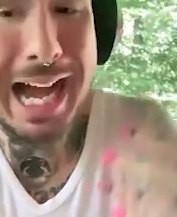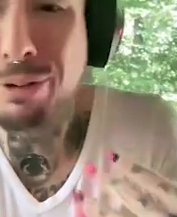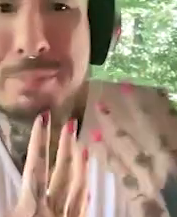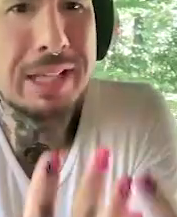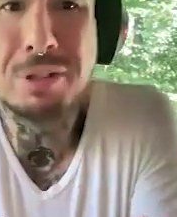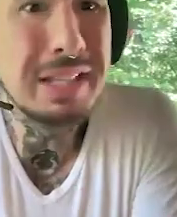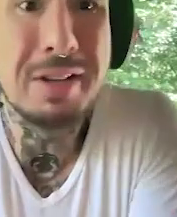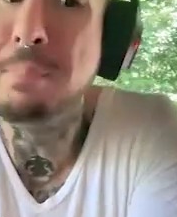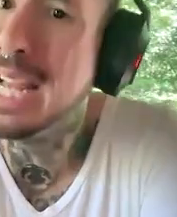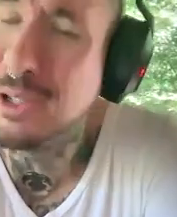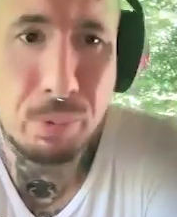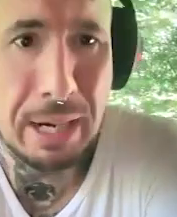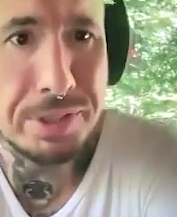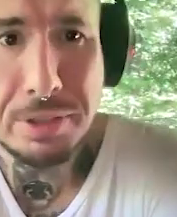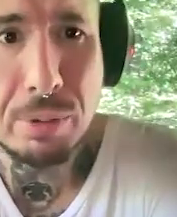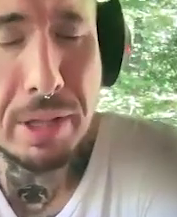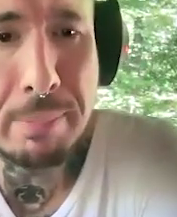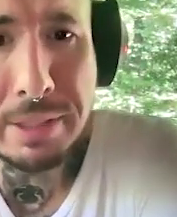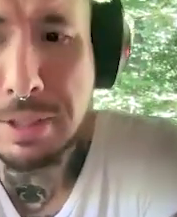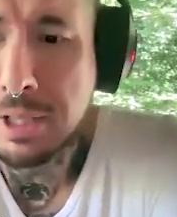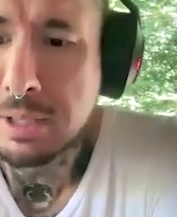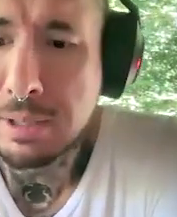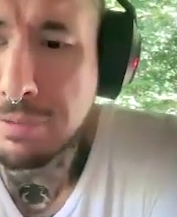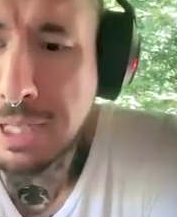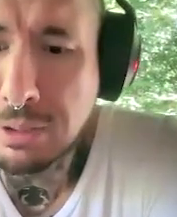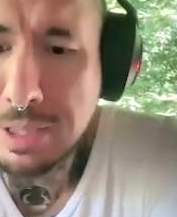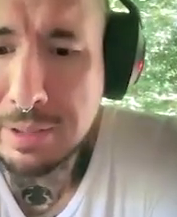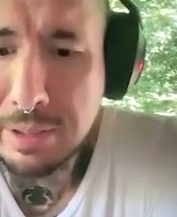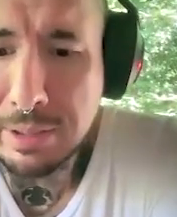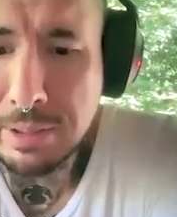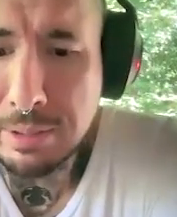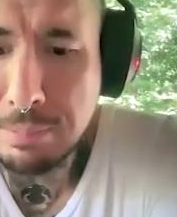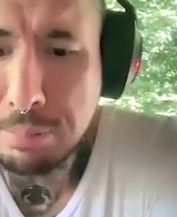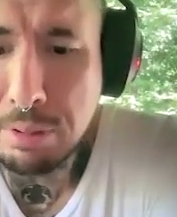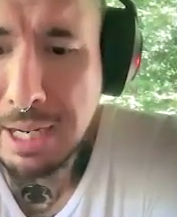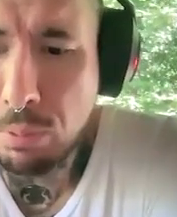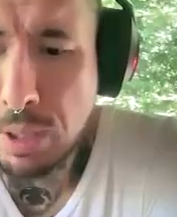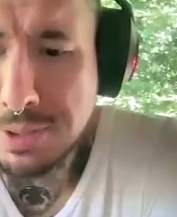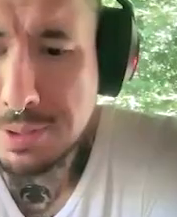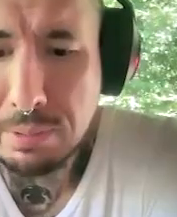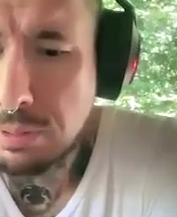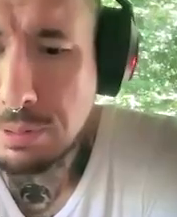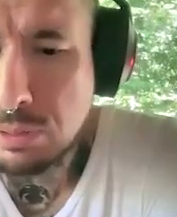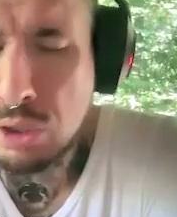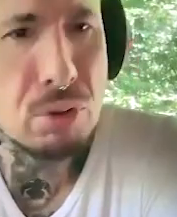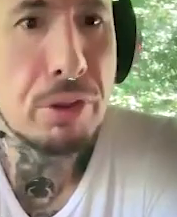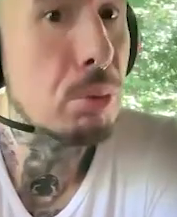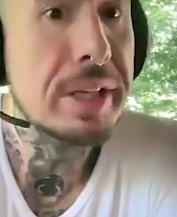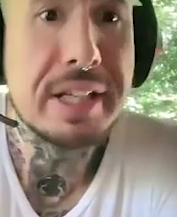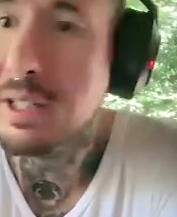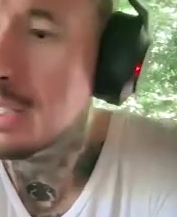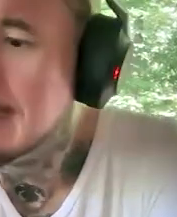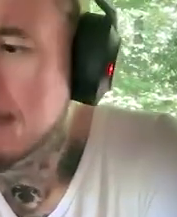outcomes, outcomes I couldn't even imagine when I was a youth. I mean, if I look at the person I was